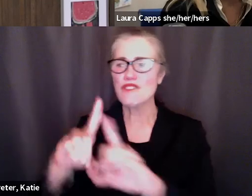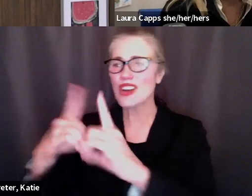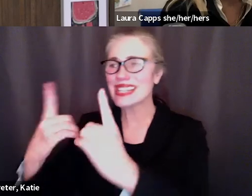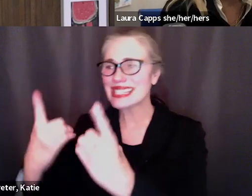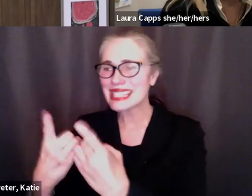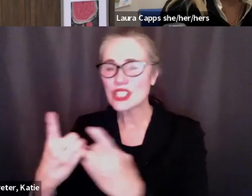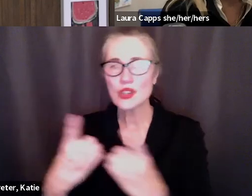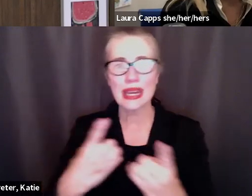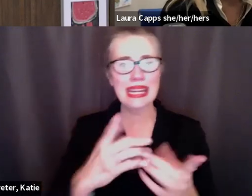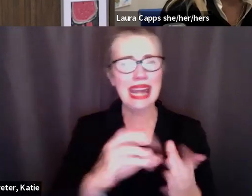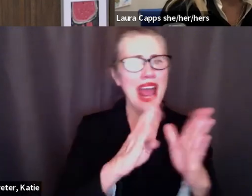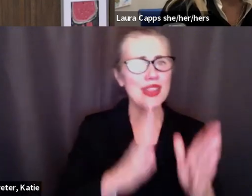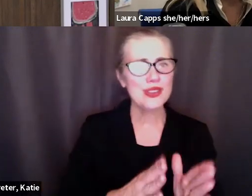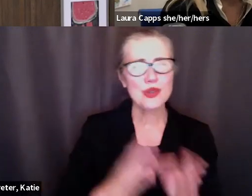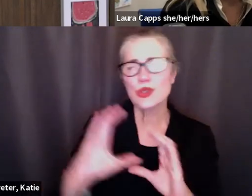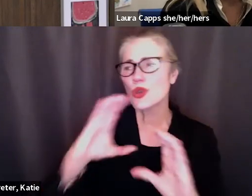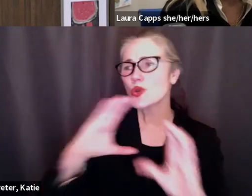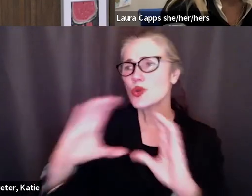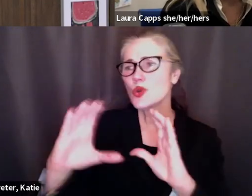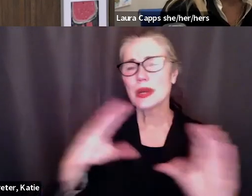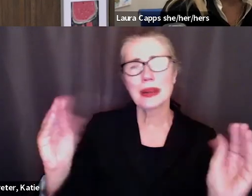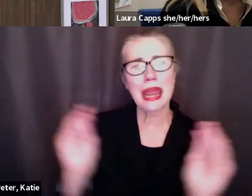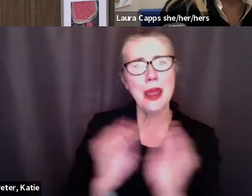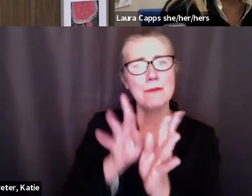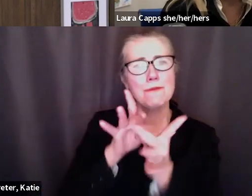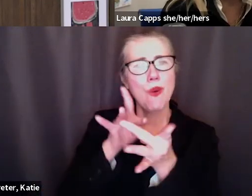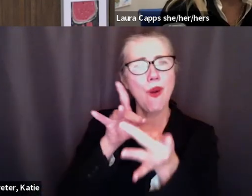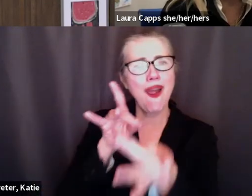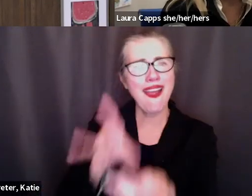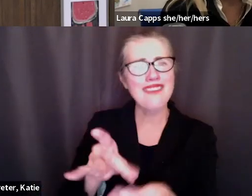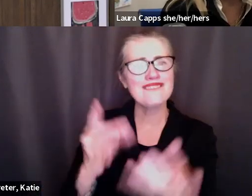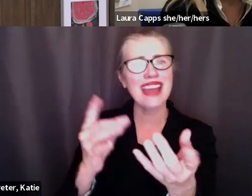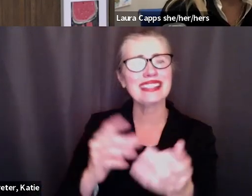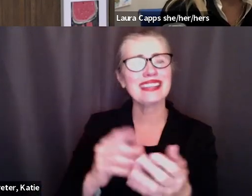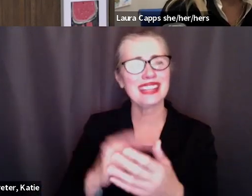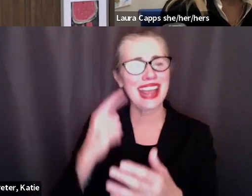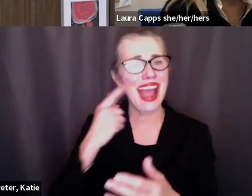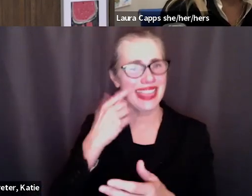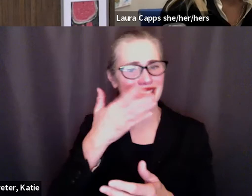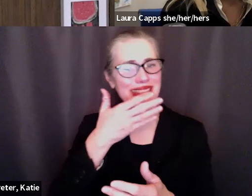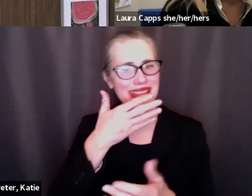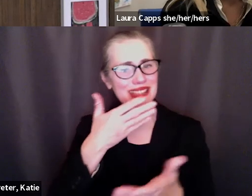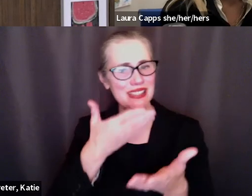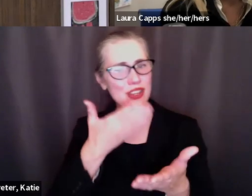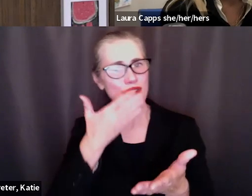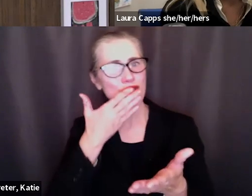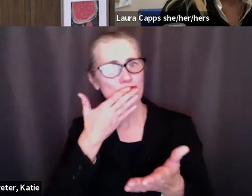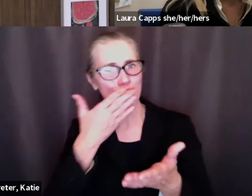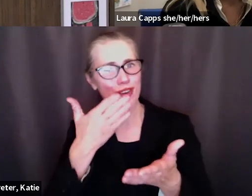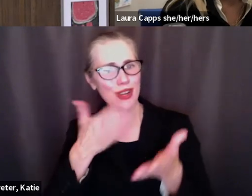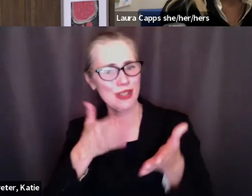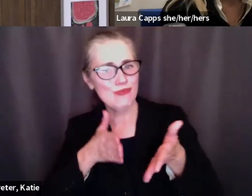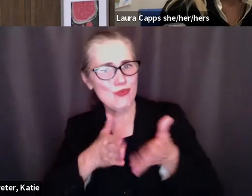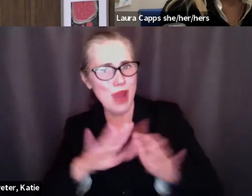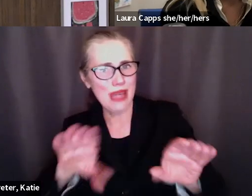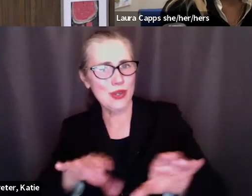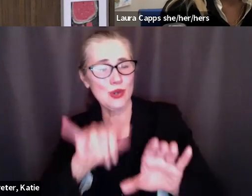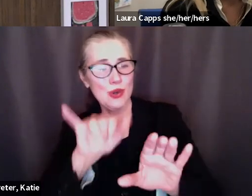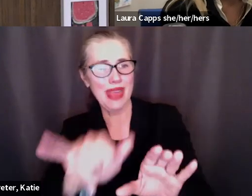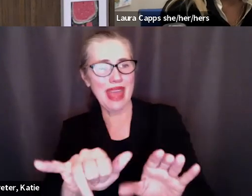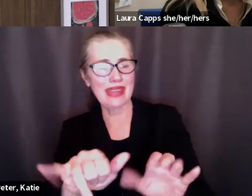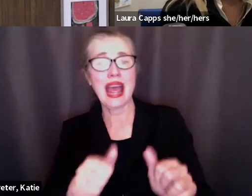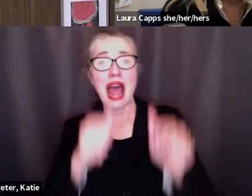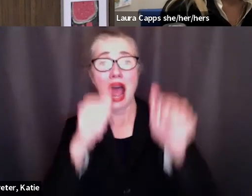communicate more effectively and i believe this is the most efficient route to do that so i will be frequently posting